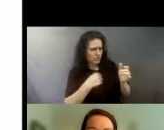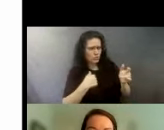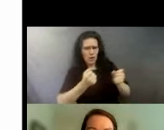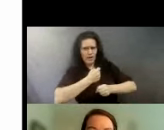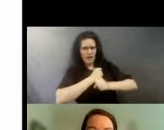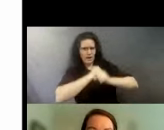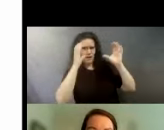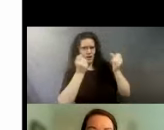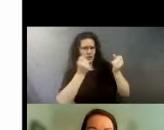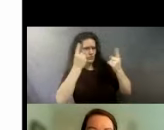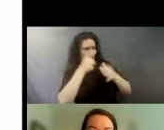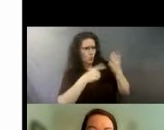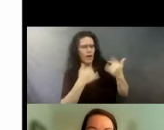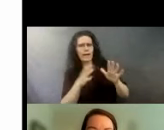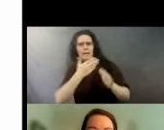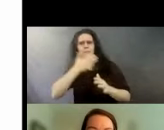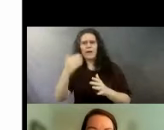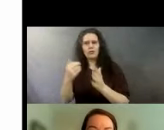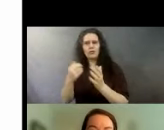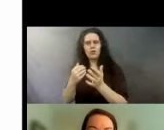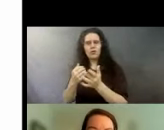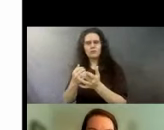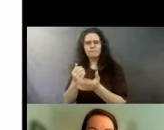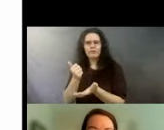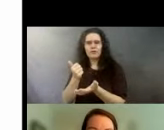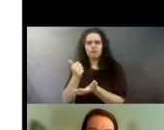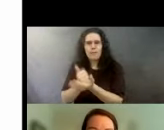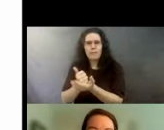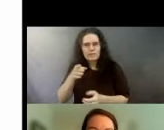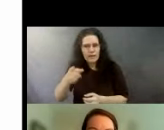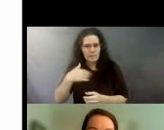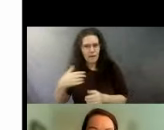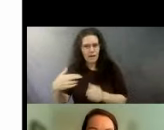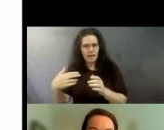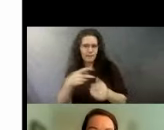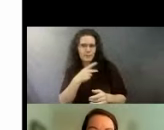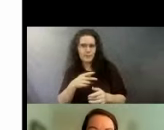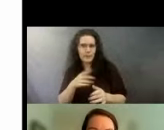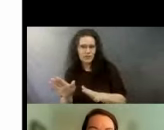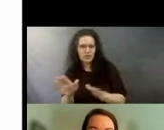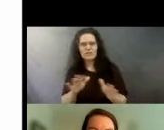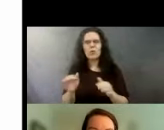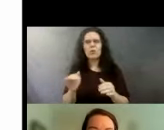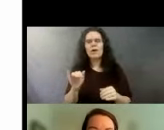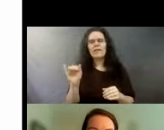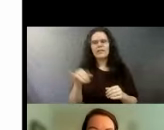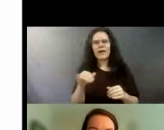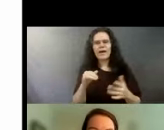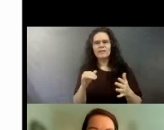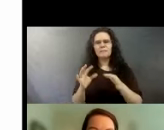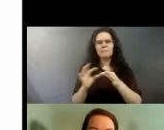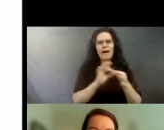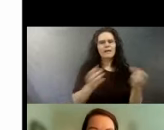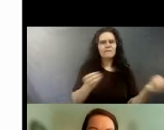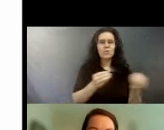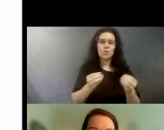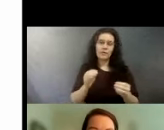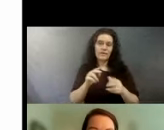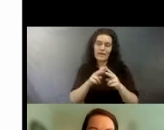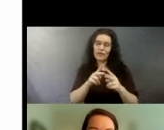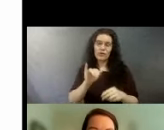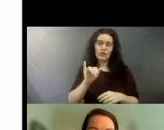just having that kind of continuous reinforced help and resources, either sort of formal or informal back and forth is really